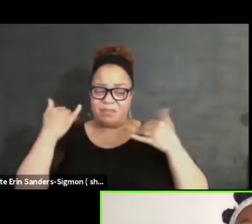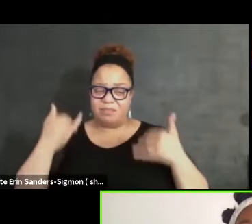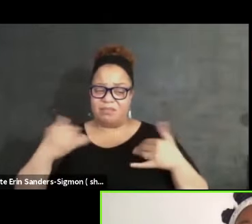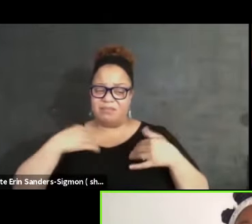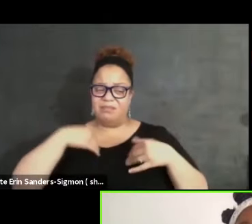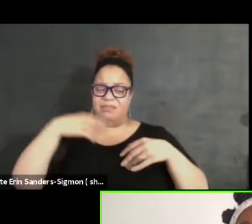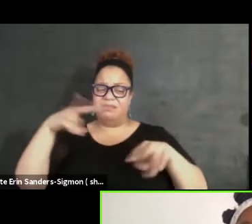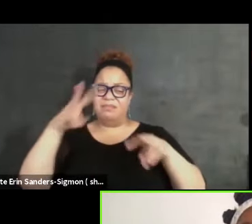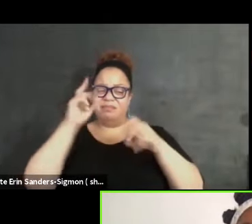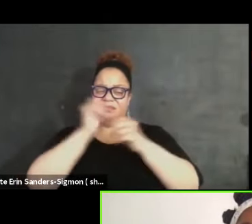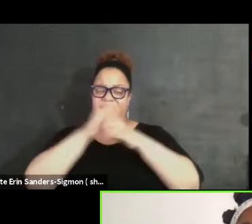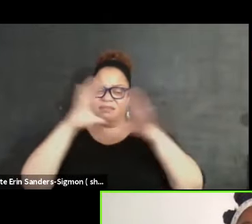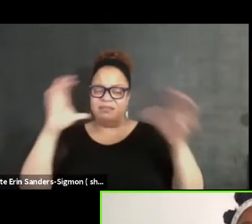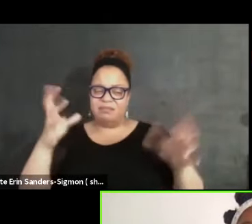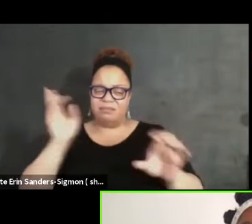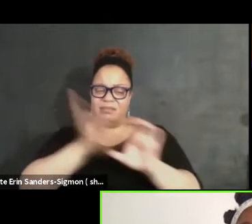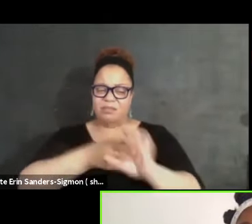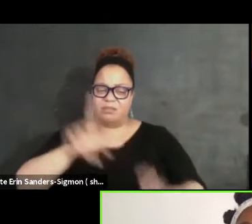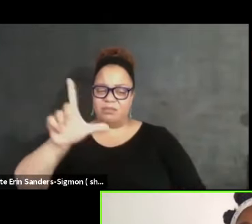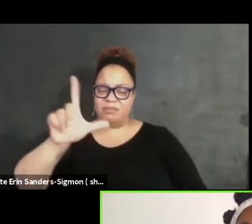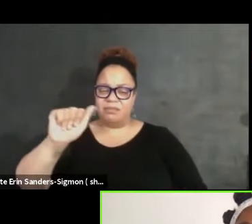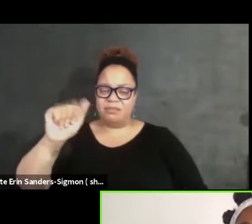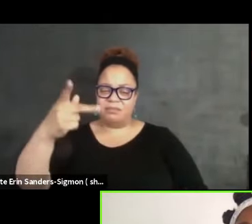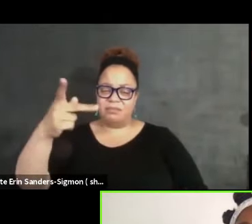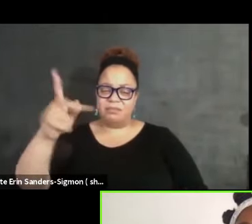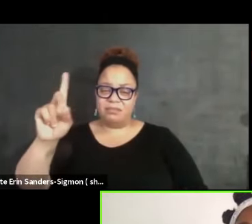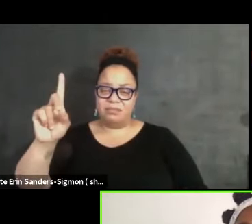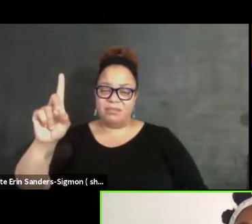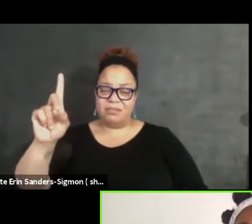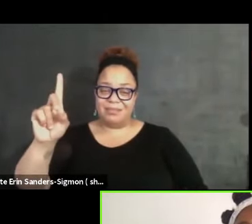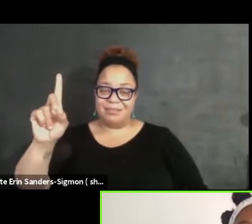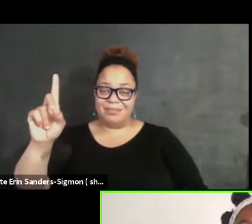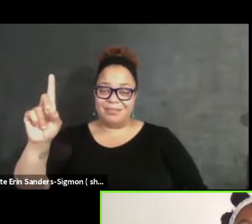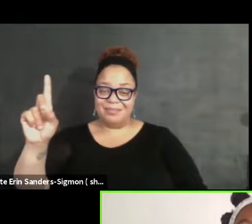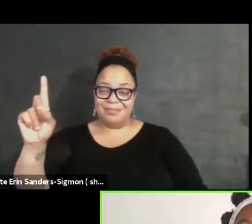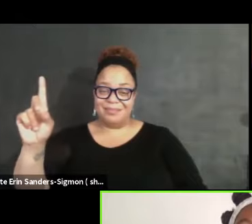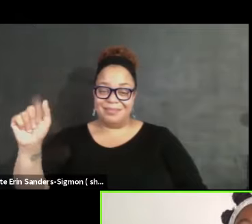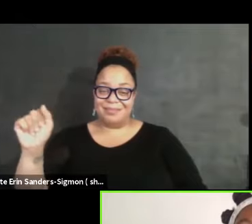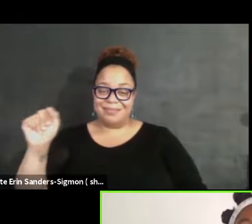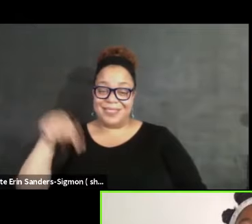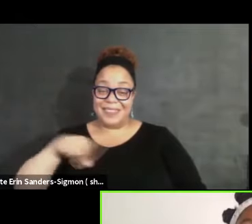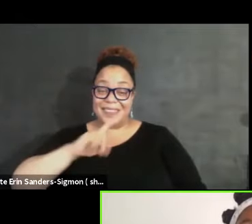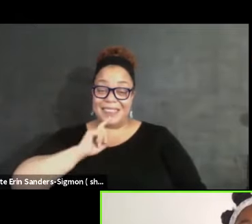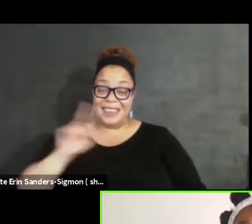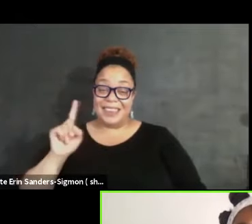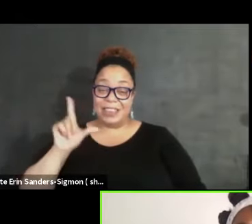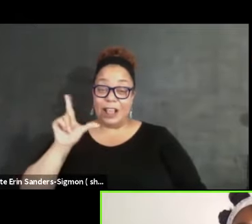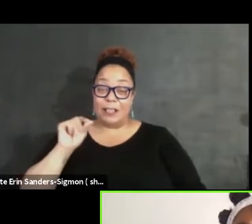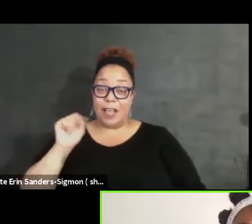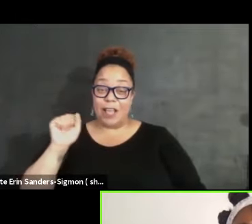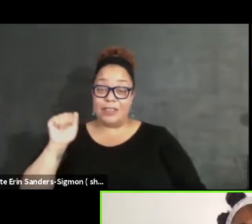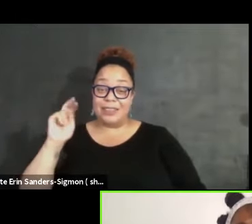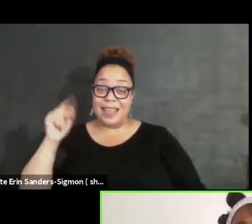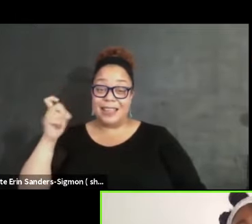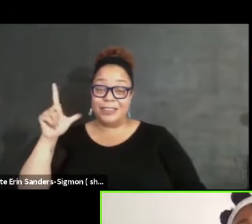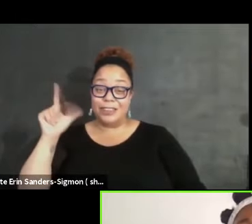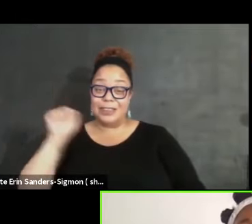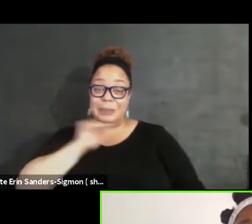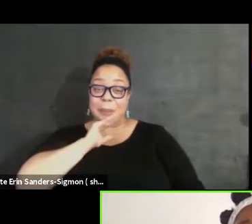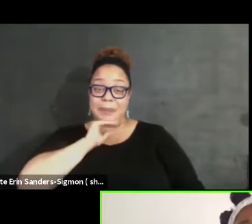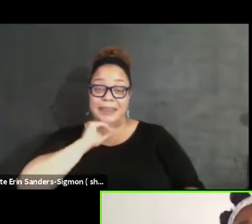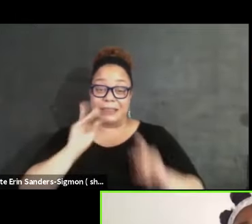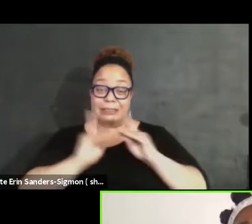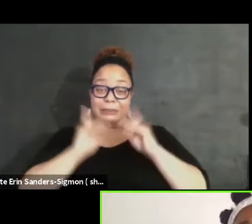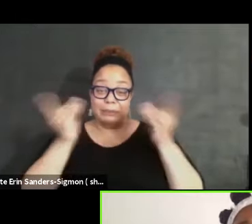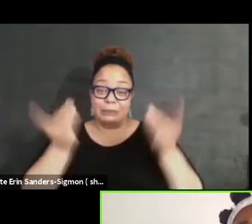LAPD, the Los Angeles Pig Department. It started with my brothers Spot and Patchy. We were all going on what